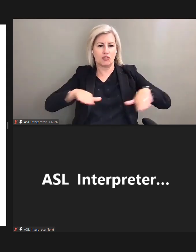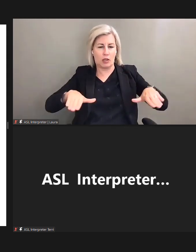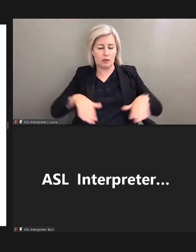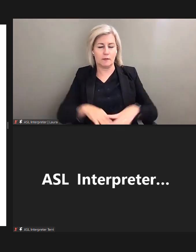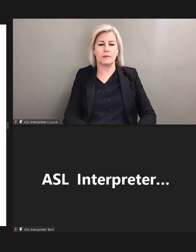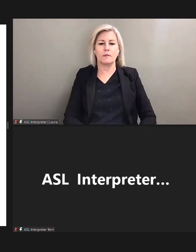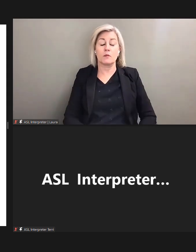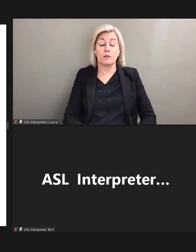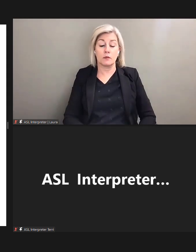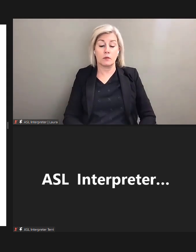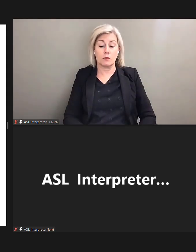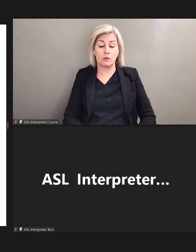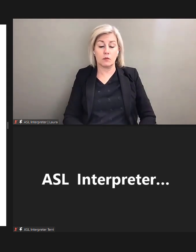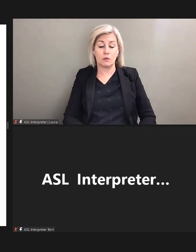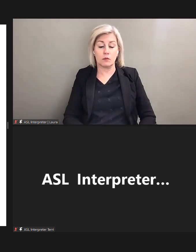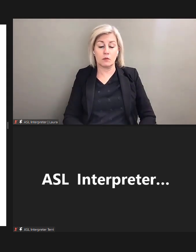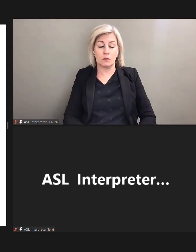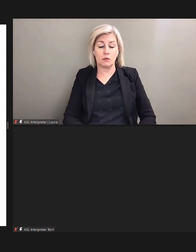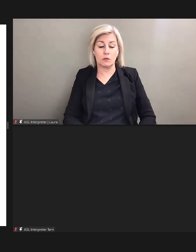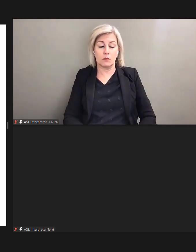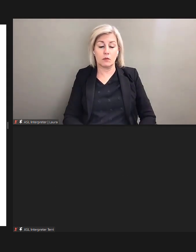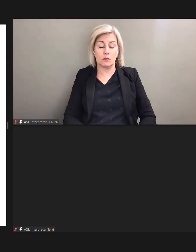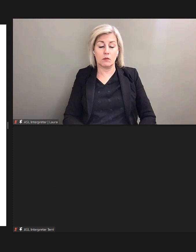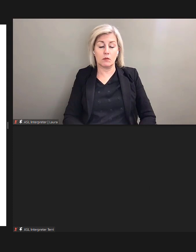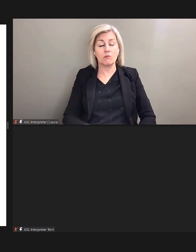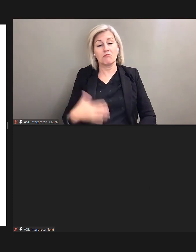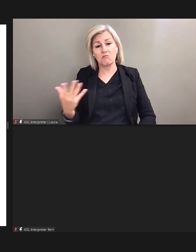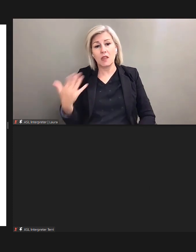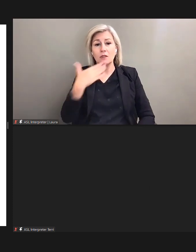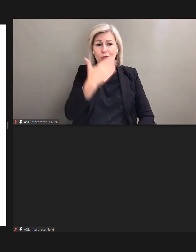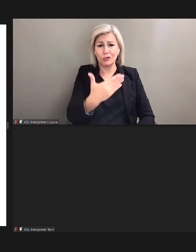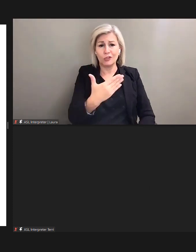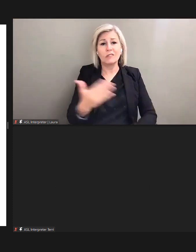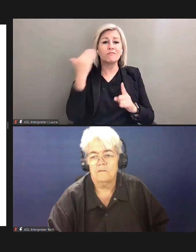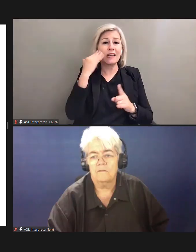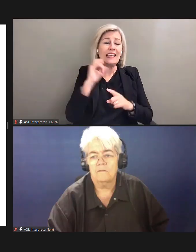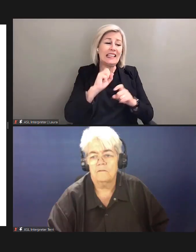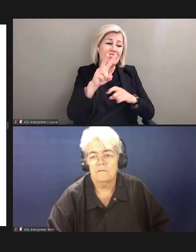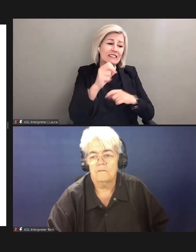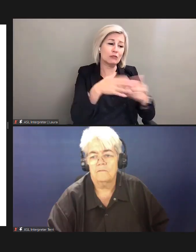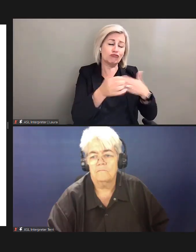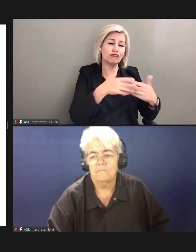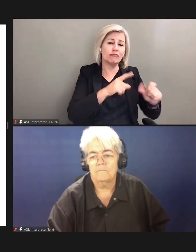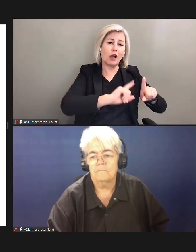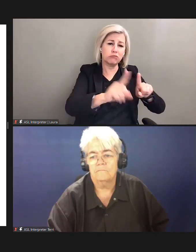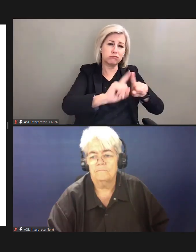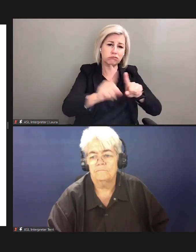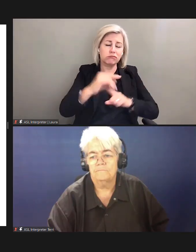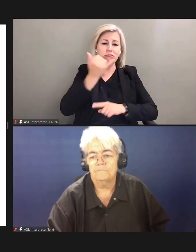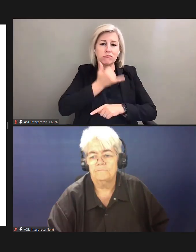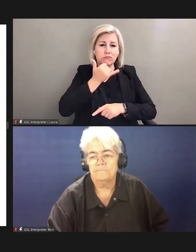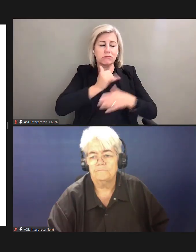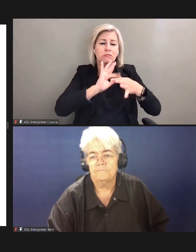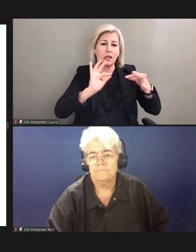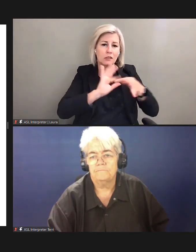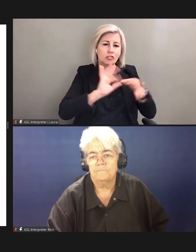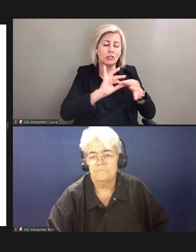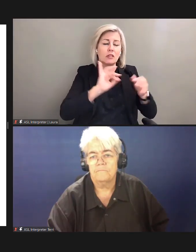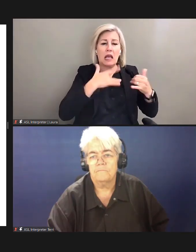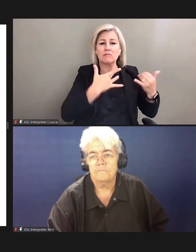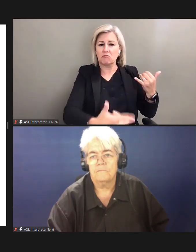So it's kind of good to know that even though there are different error messages that come